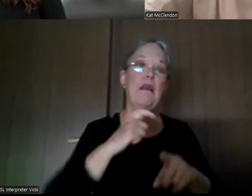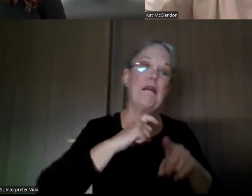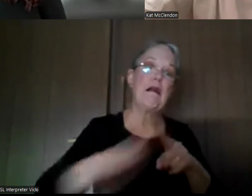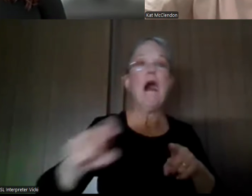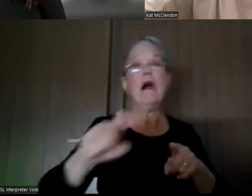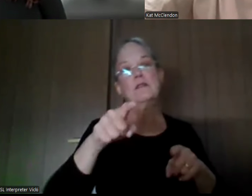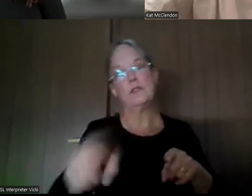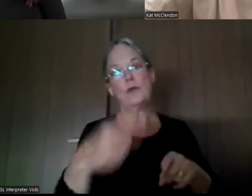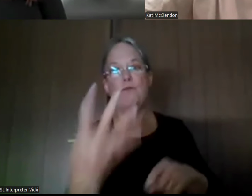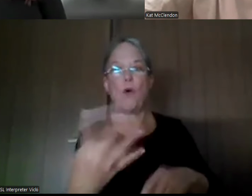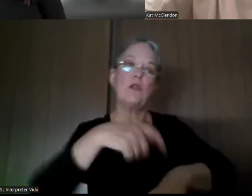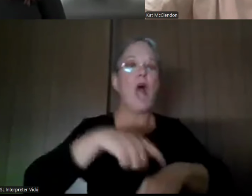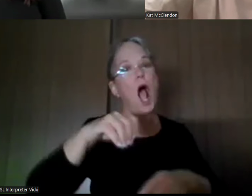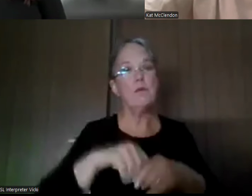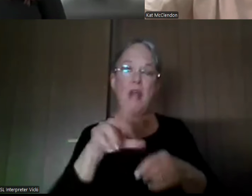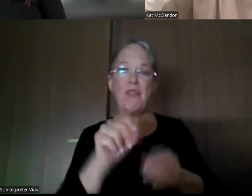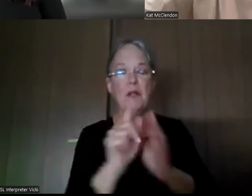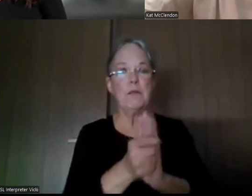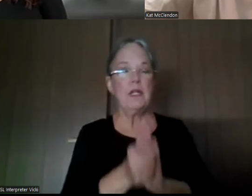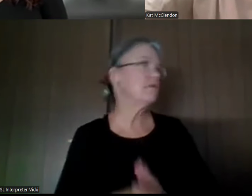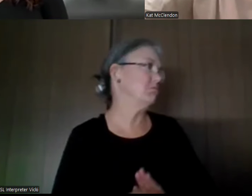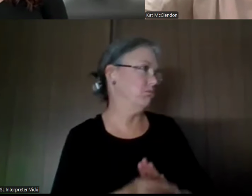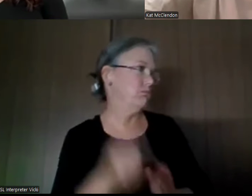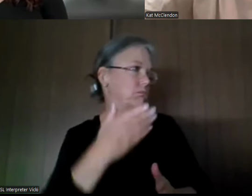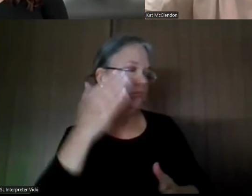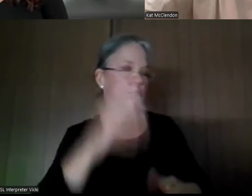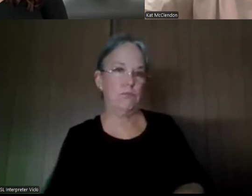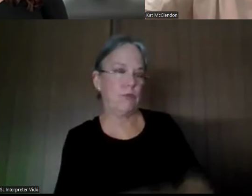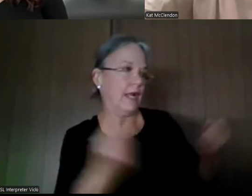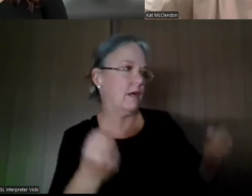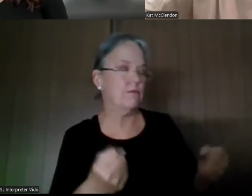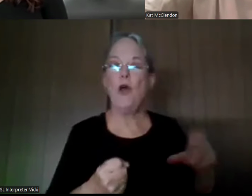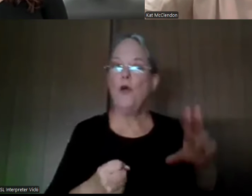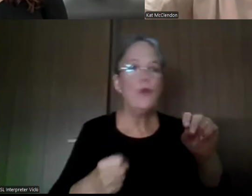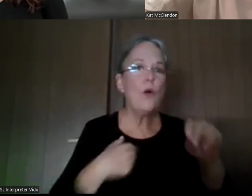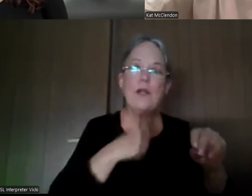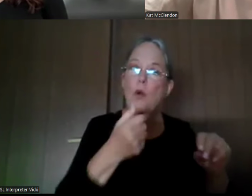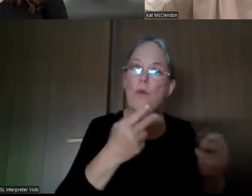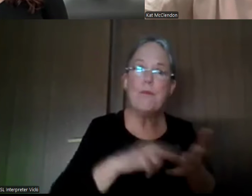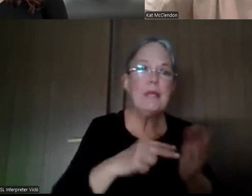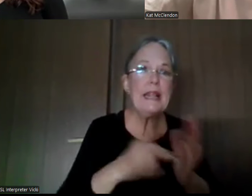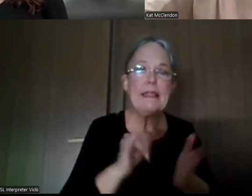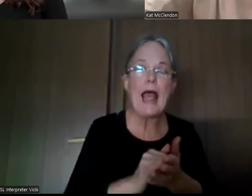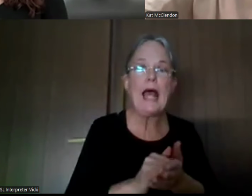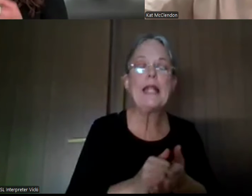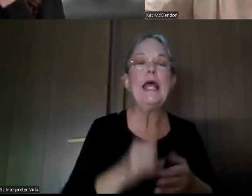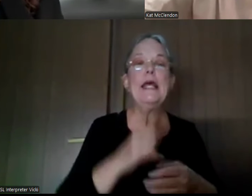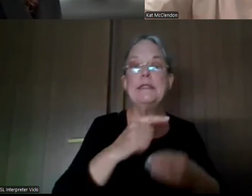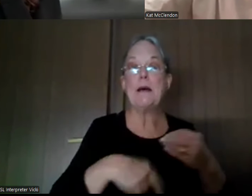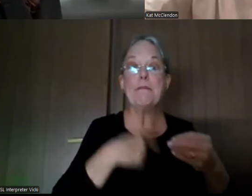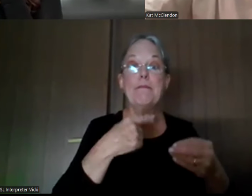30 minutes, you should end the relationship? That's not what I'm saying. It's about the pattern of behavior,